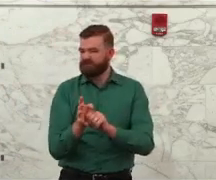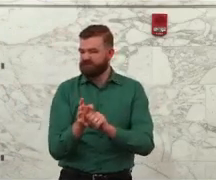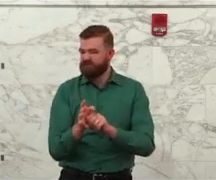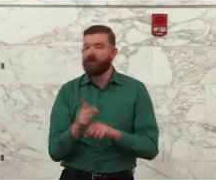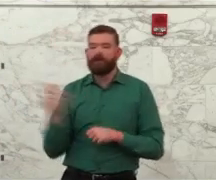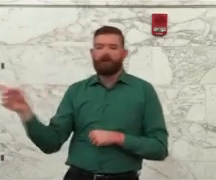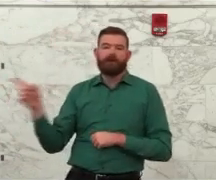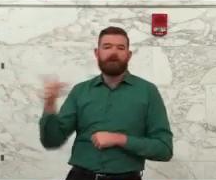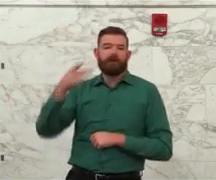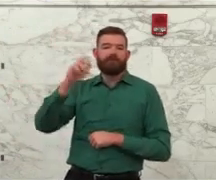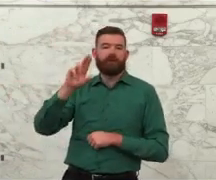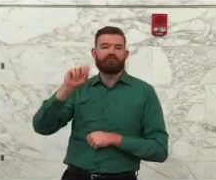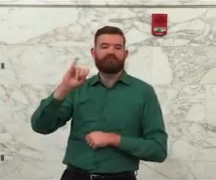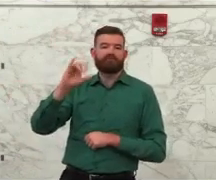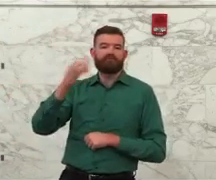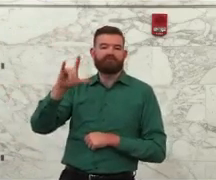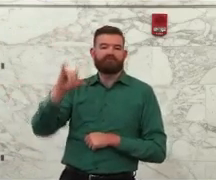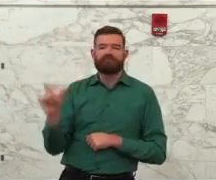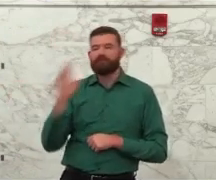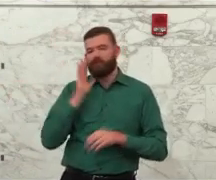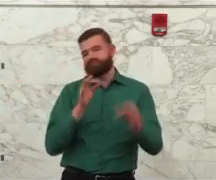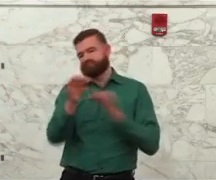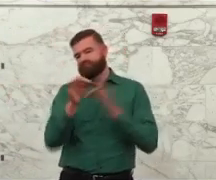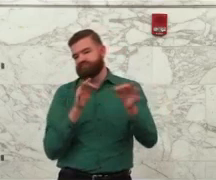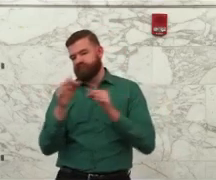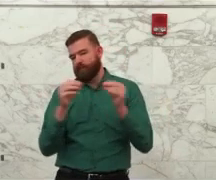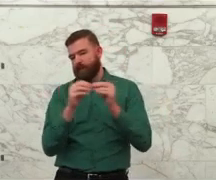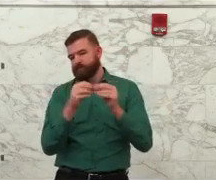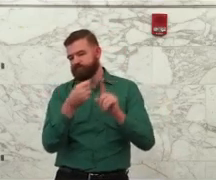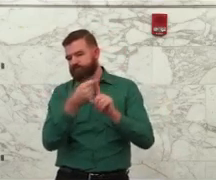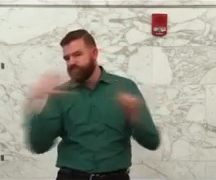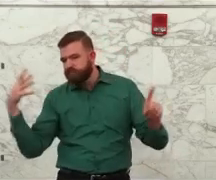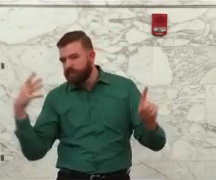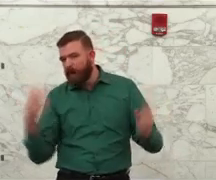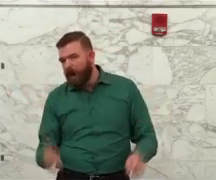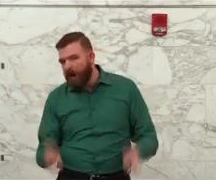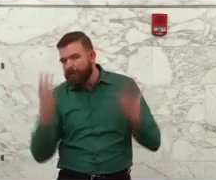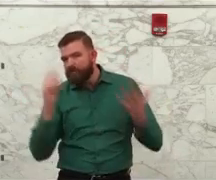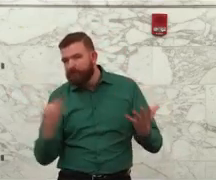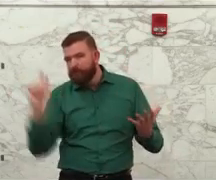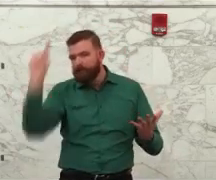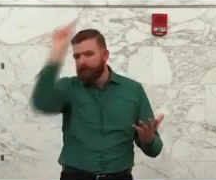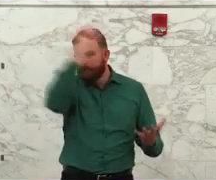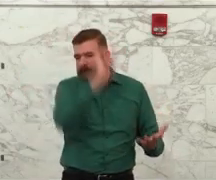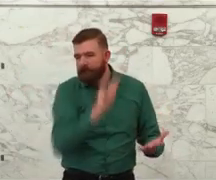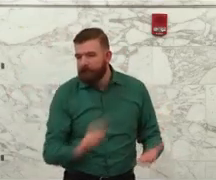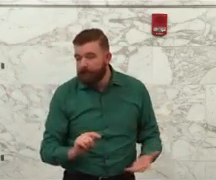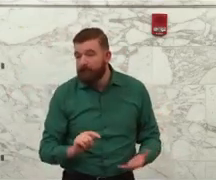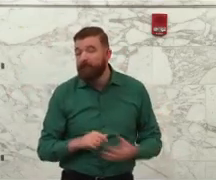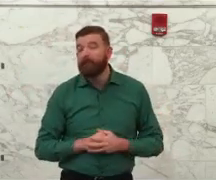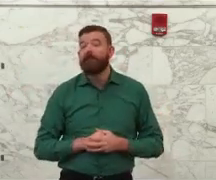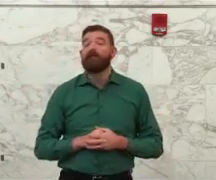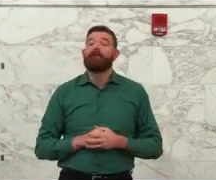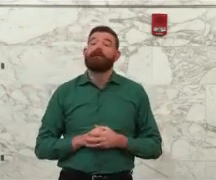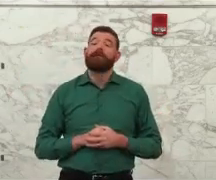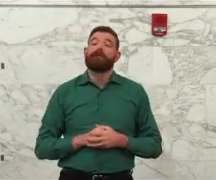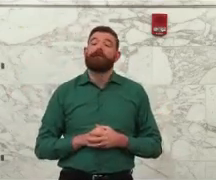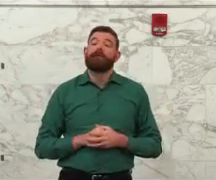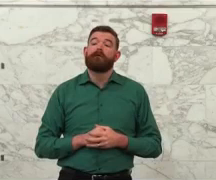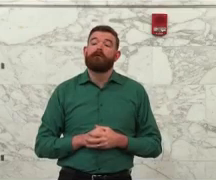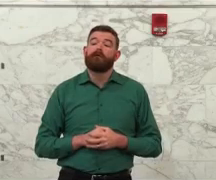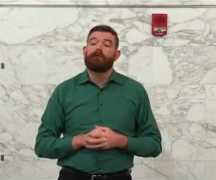regional characterizations of those new tests, as well as 5 additional COVID-19 related